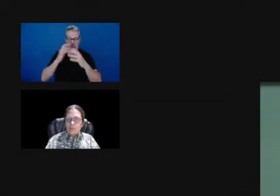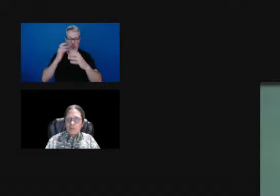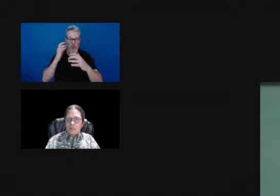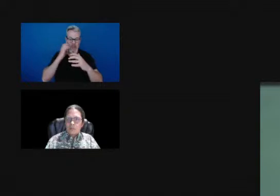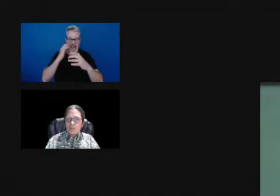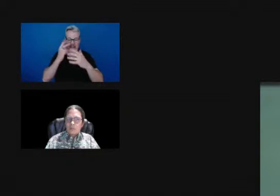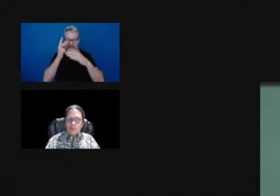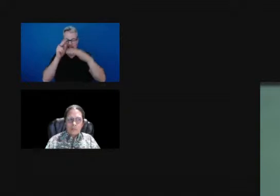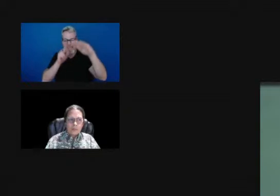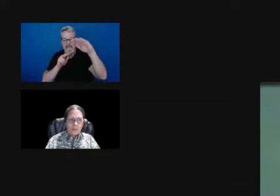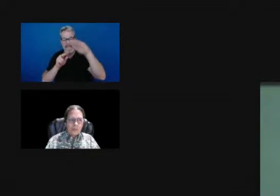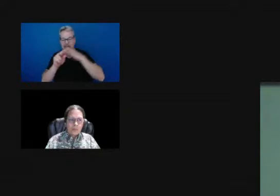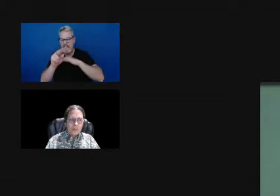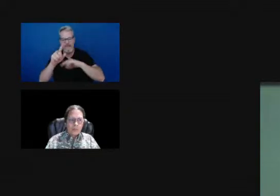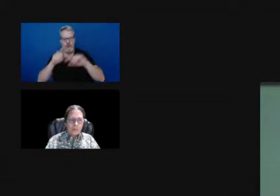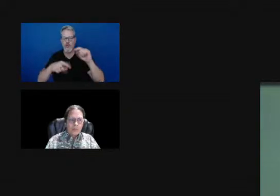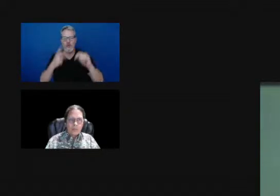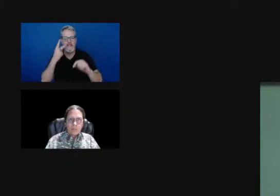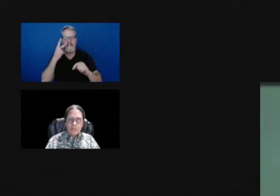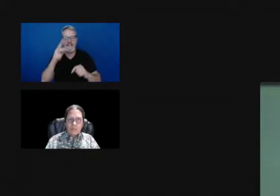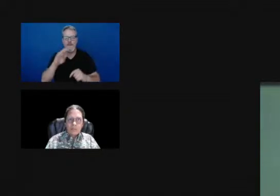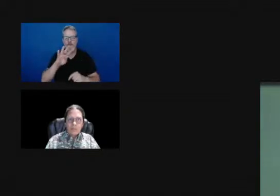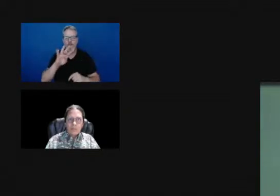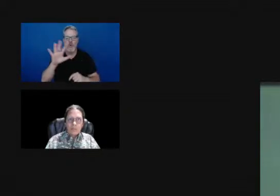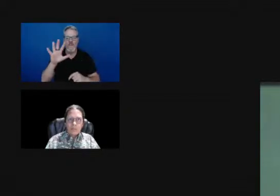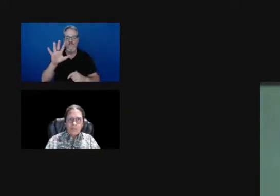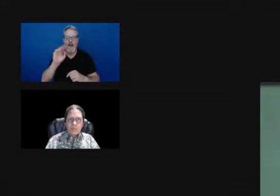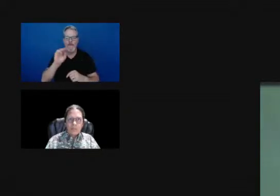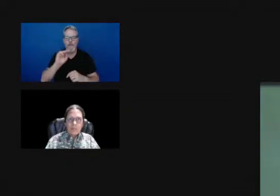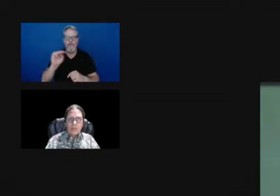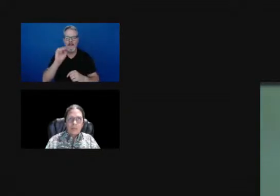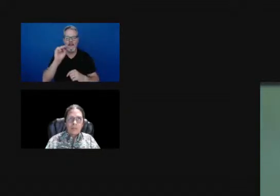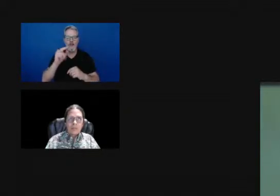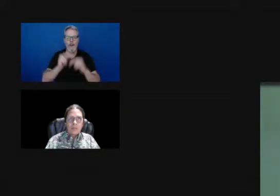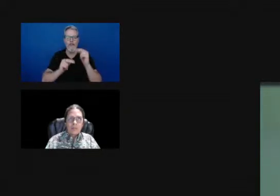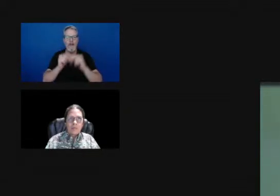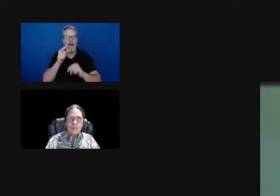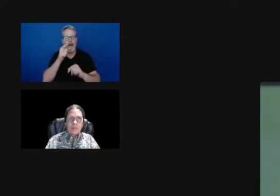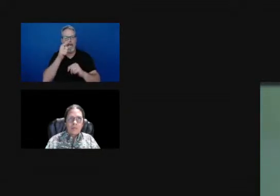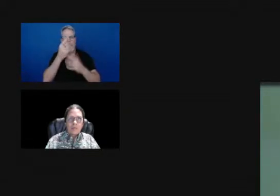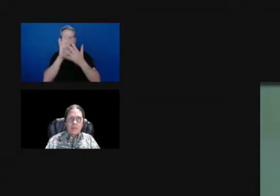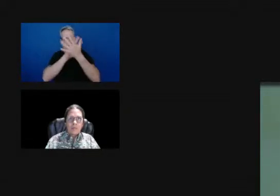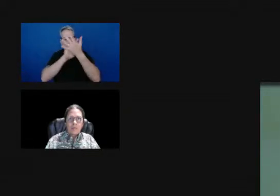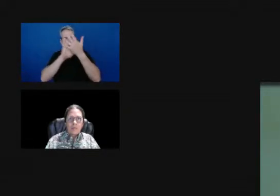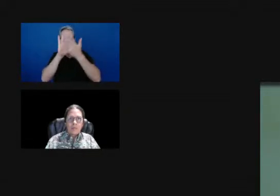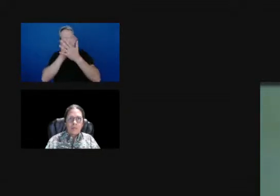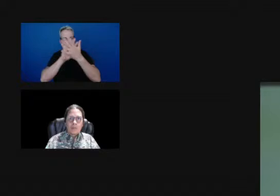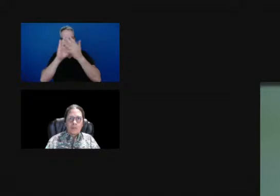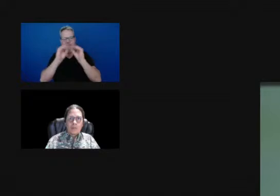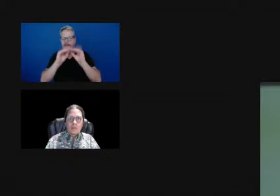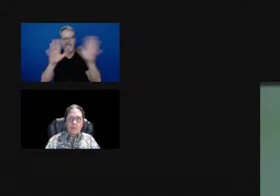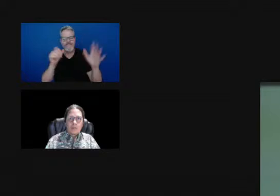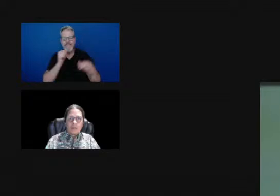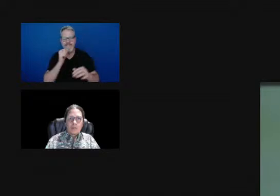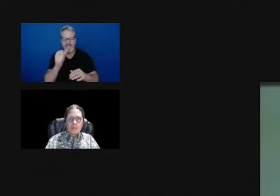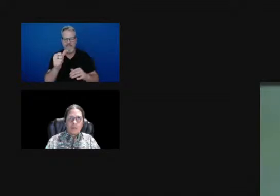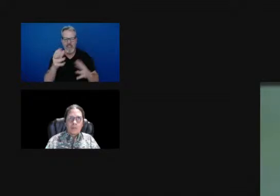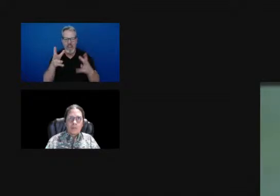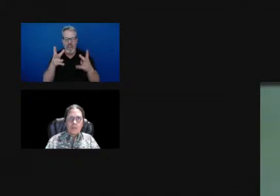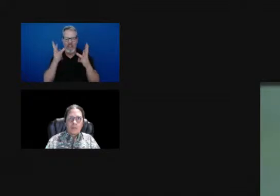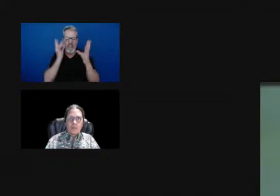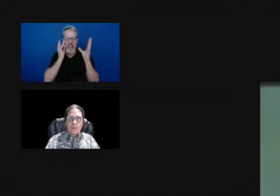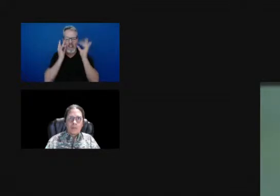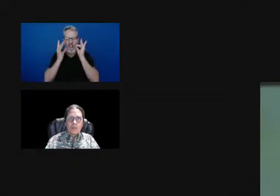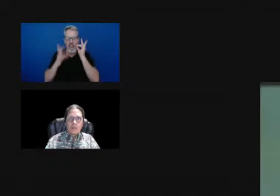seeing a building 45 meters away. And the ash was sharp, and it stung his face and hands when it